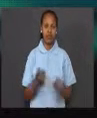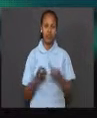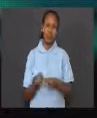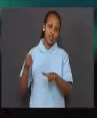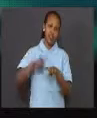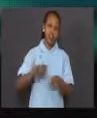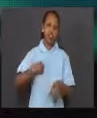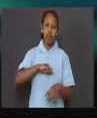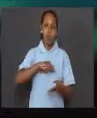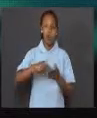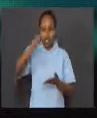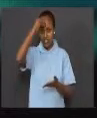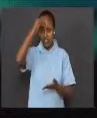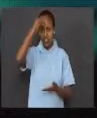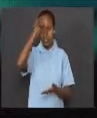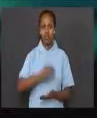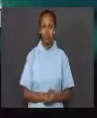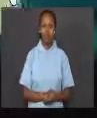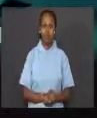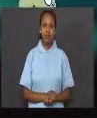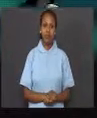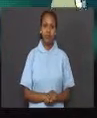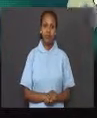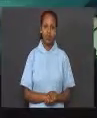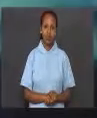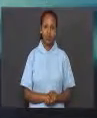Let's get back to our lesson.